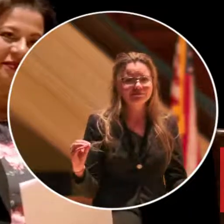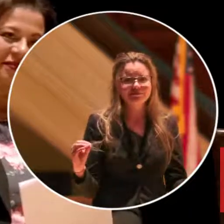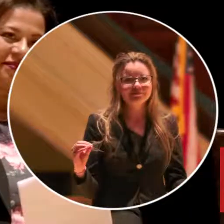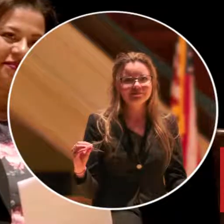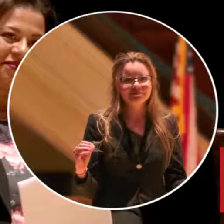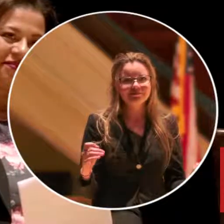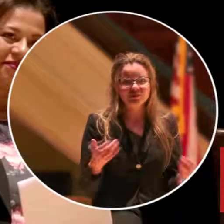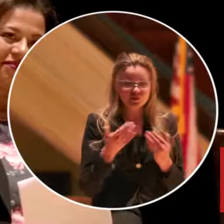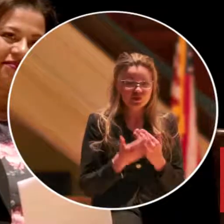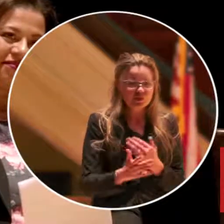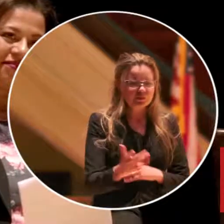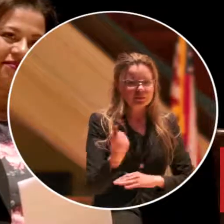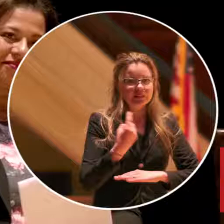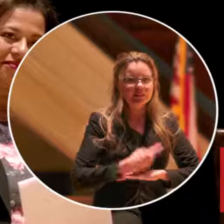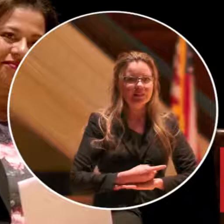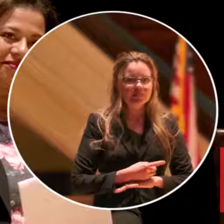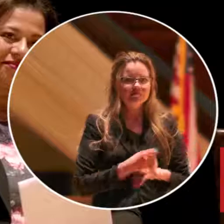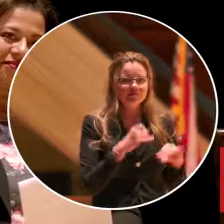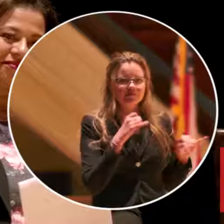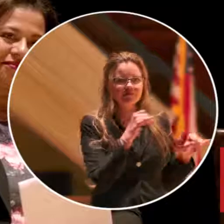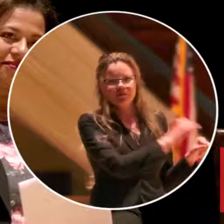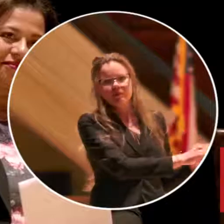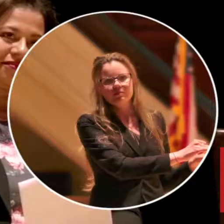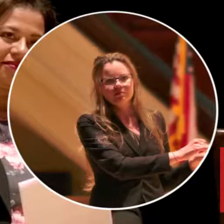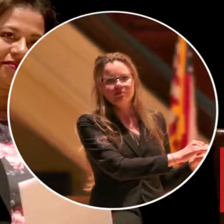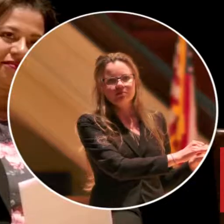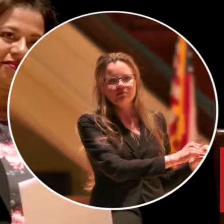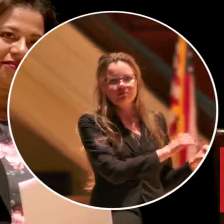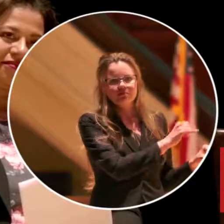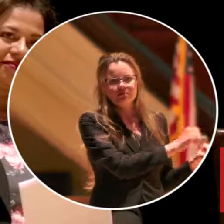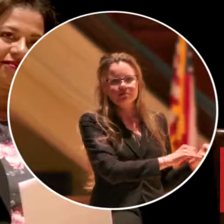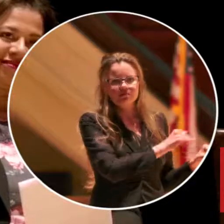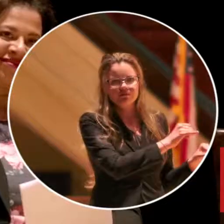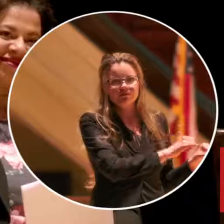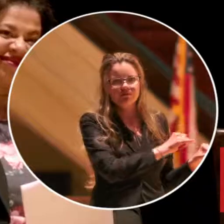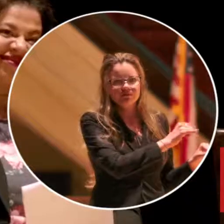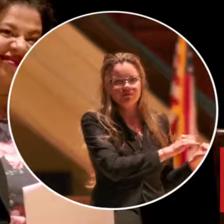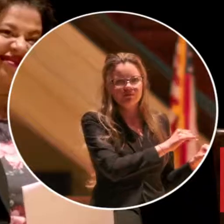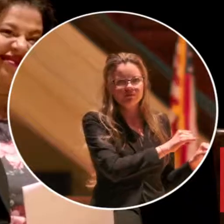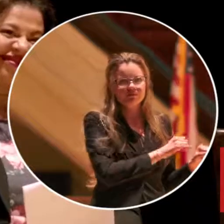the rest of my day confined to my room on some trumped-up contempt charge.